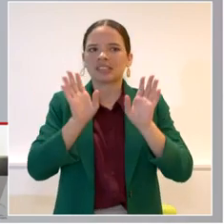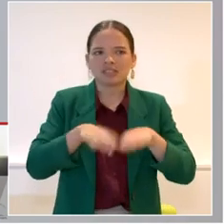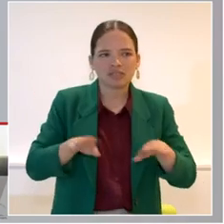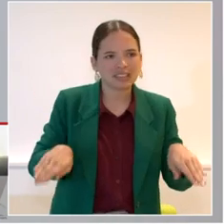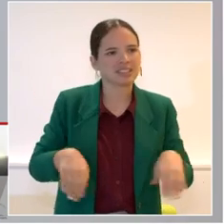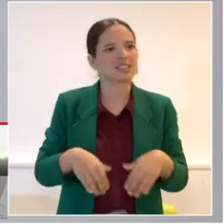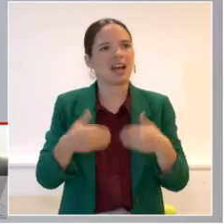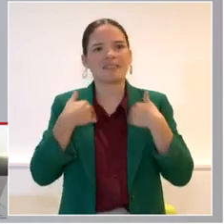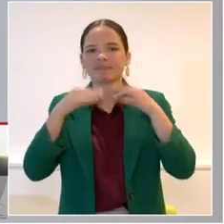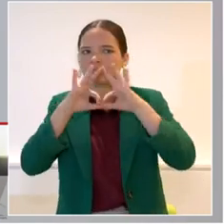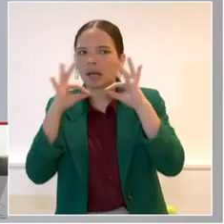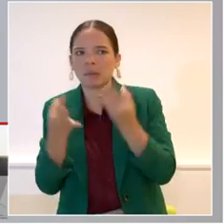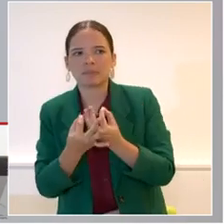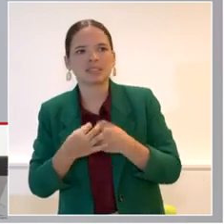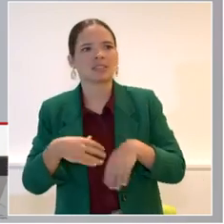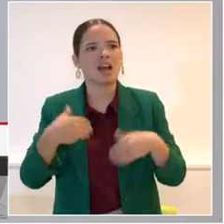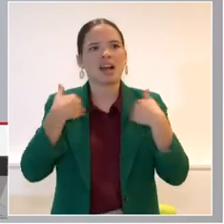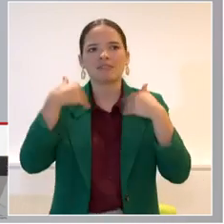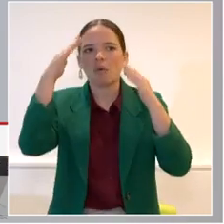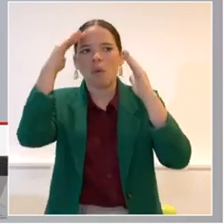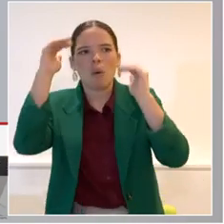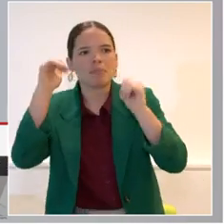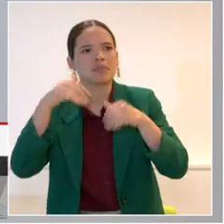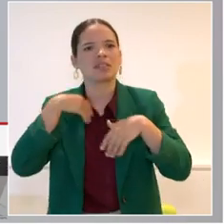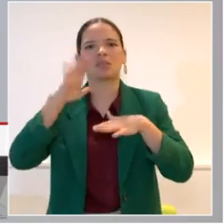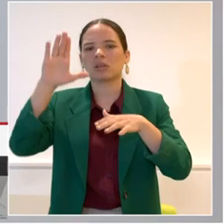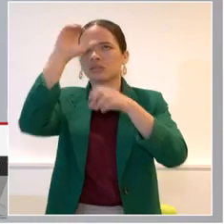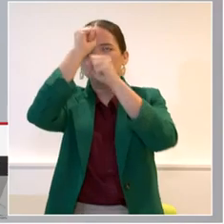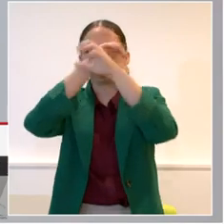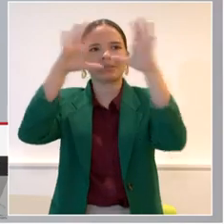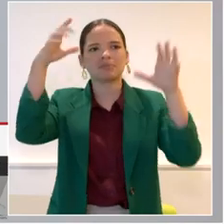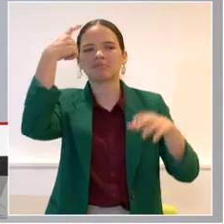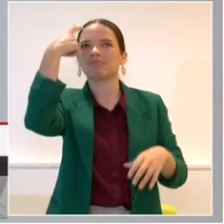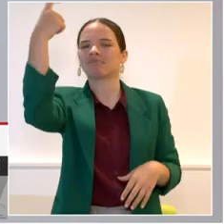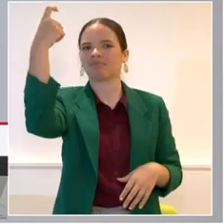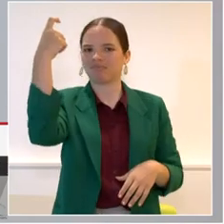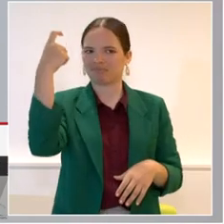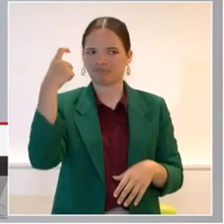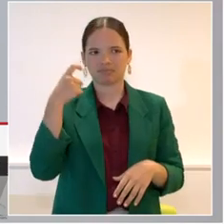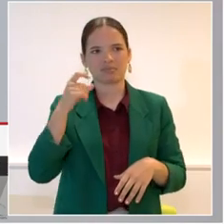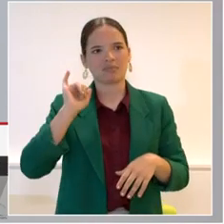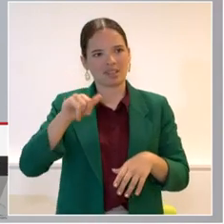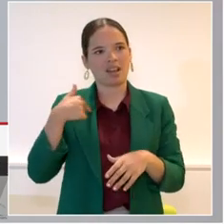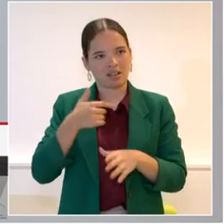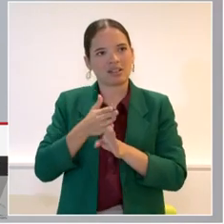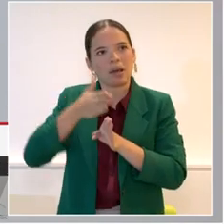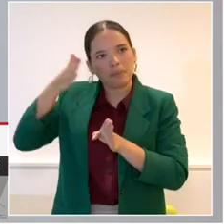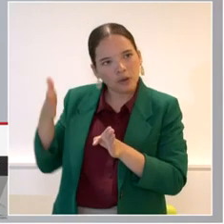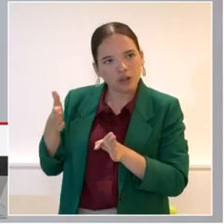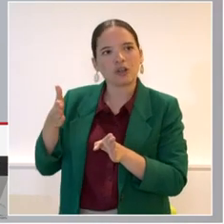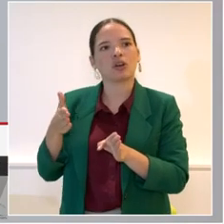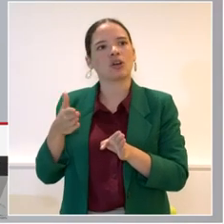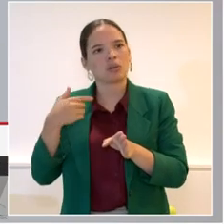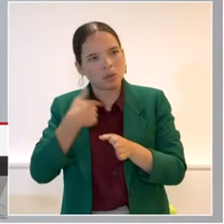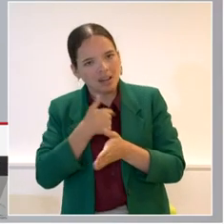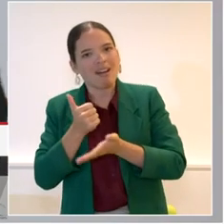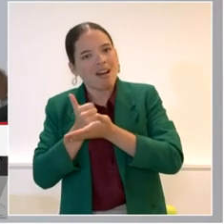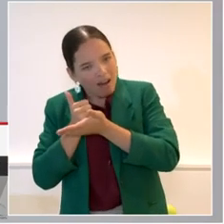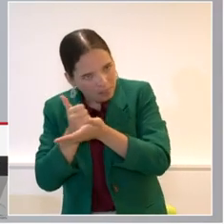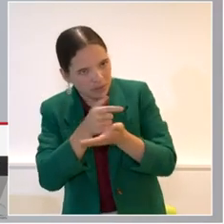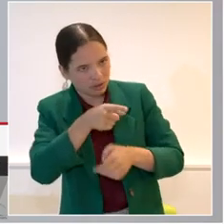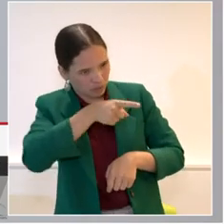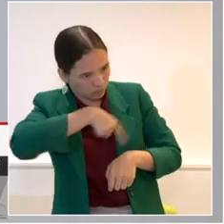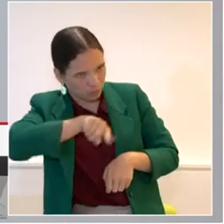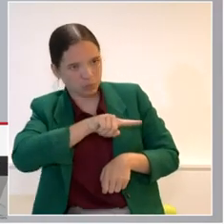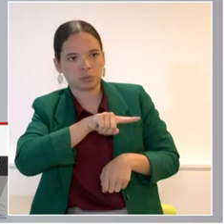have ambitions. So these are people we're talking about, our neighbors. And we help them launch